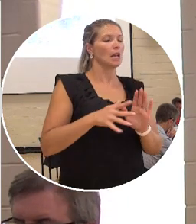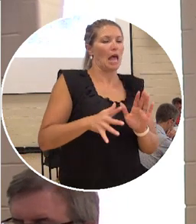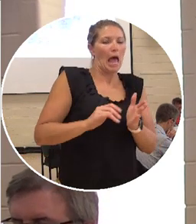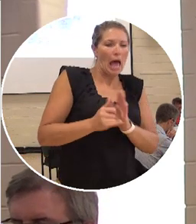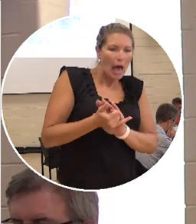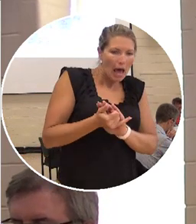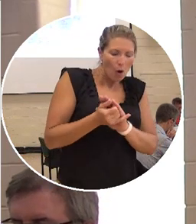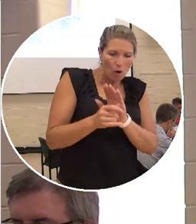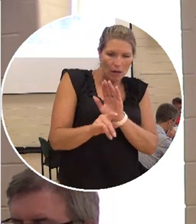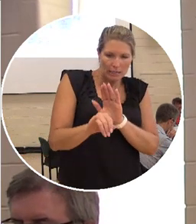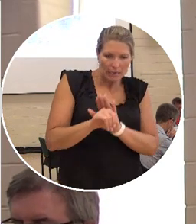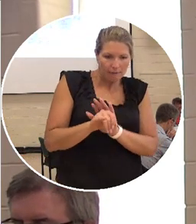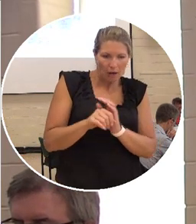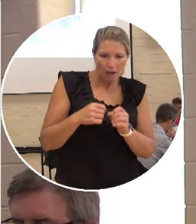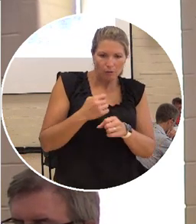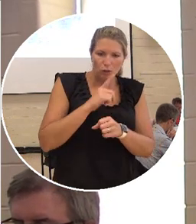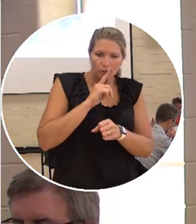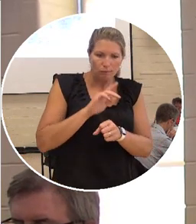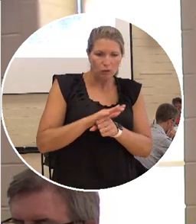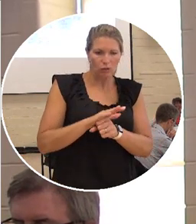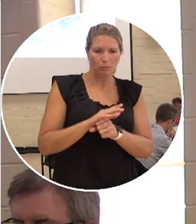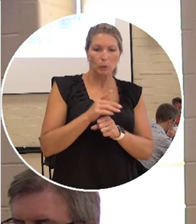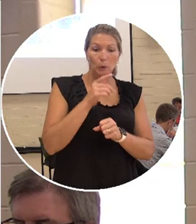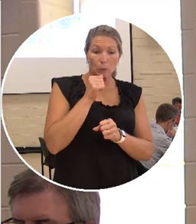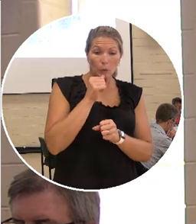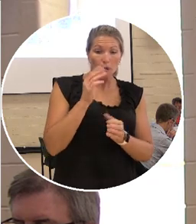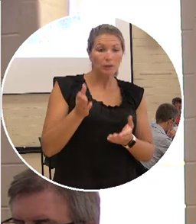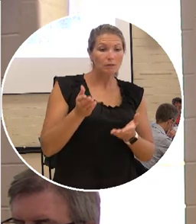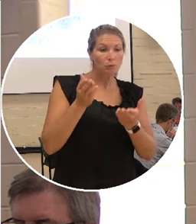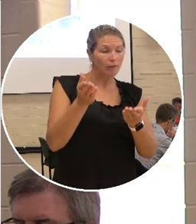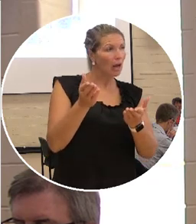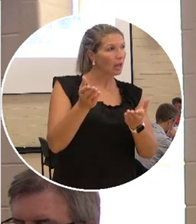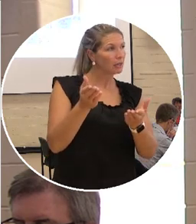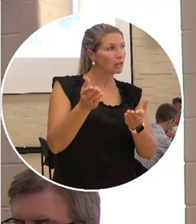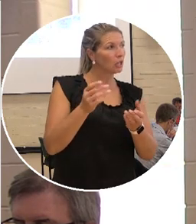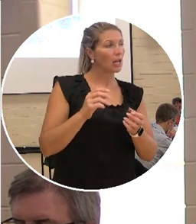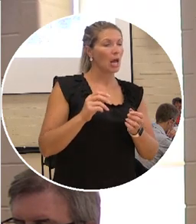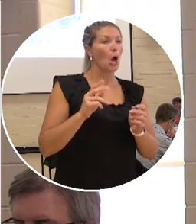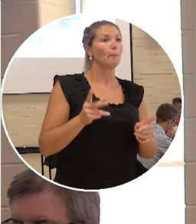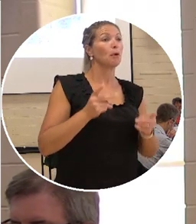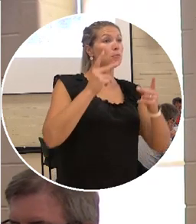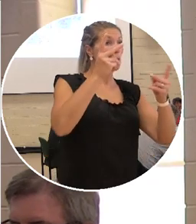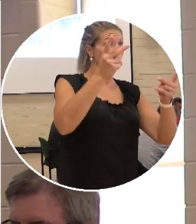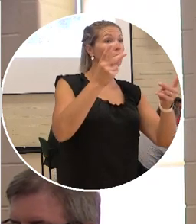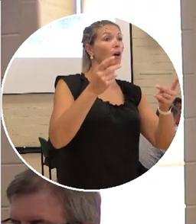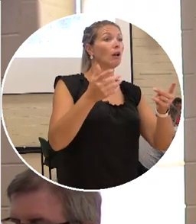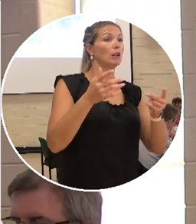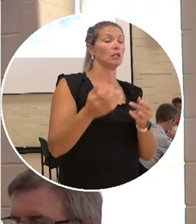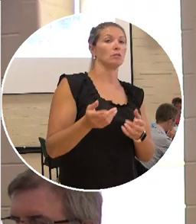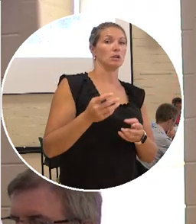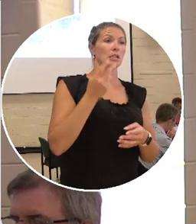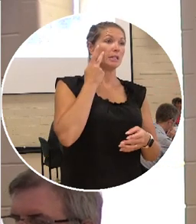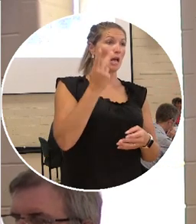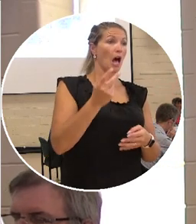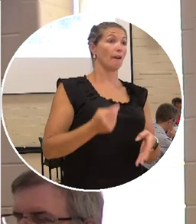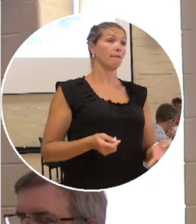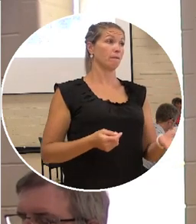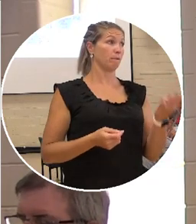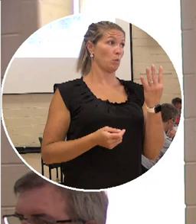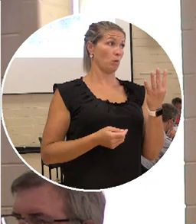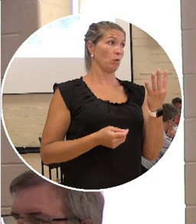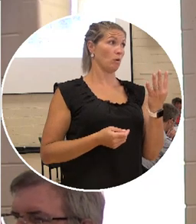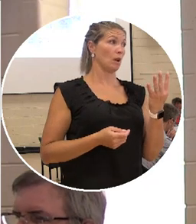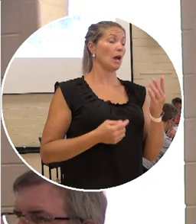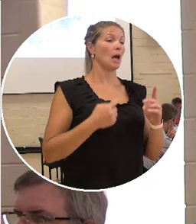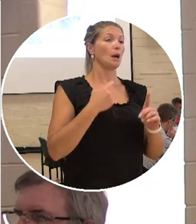to identify a recommended supplier. Proposals were received from four suppliers. In accordance with the Public Procurement